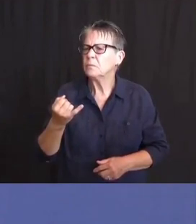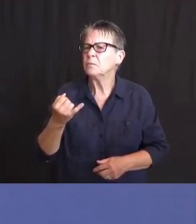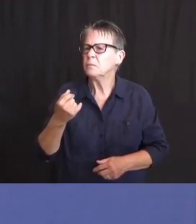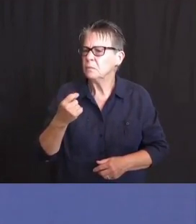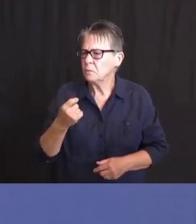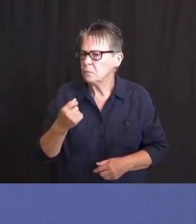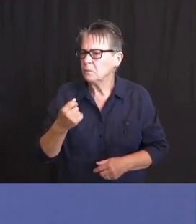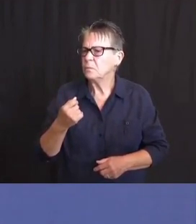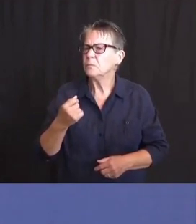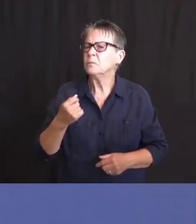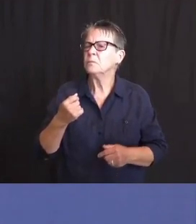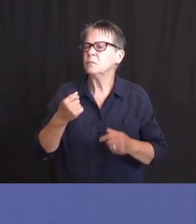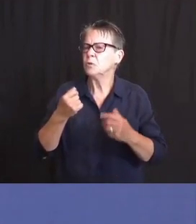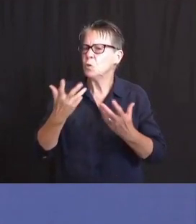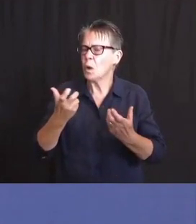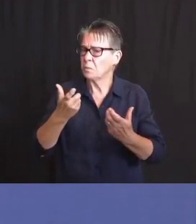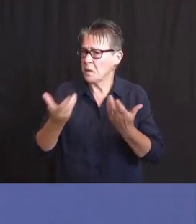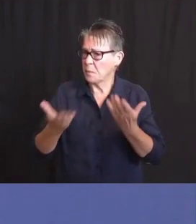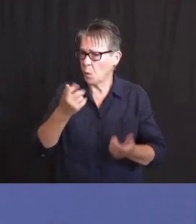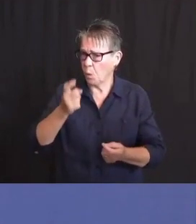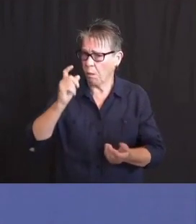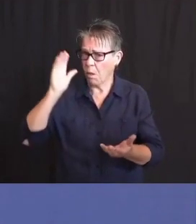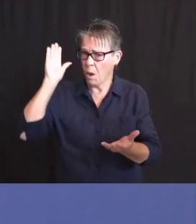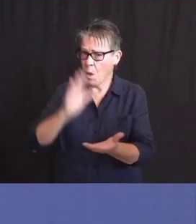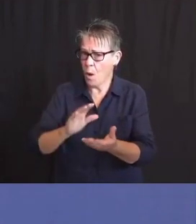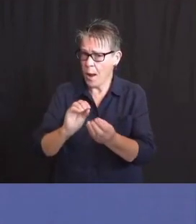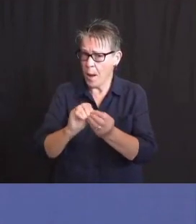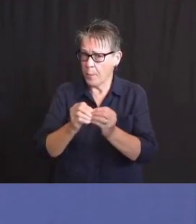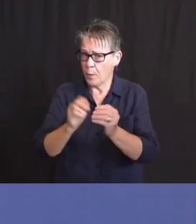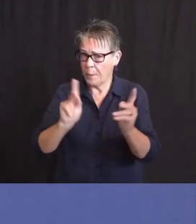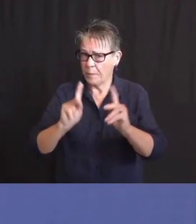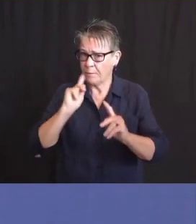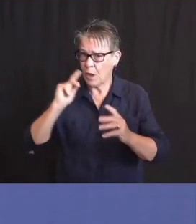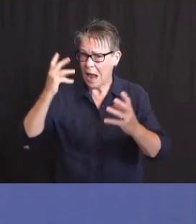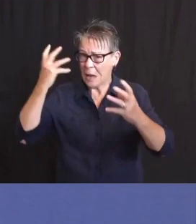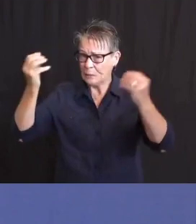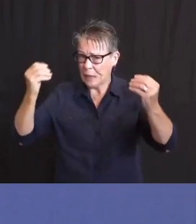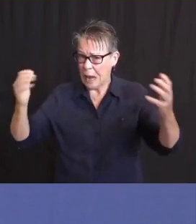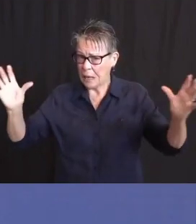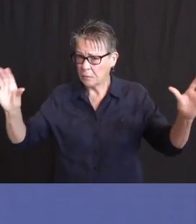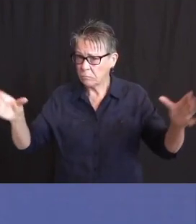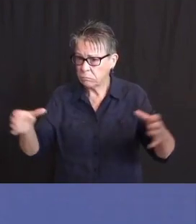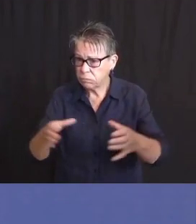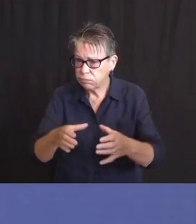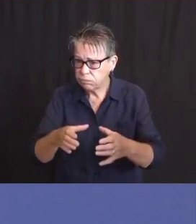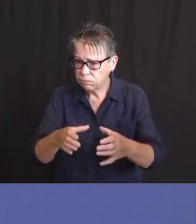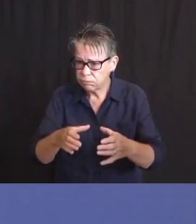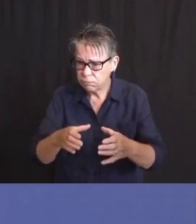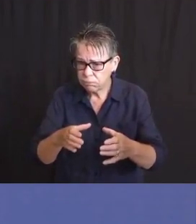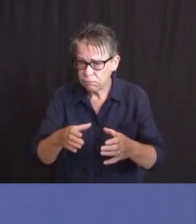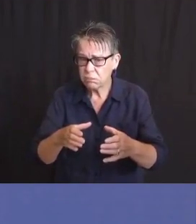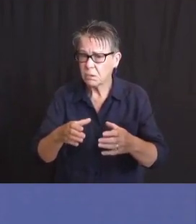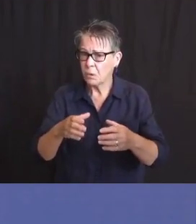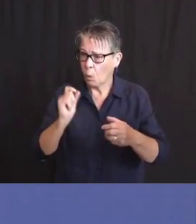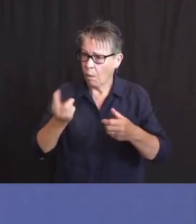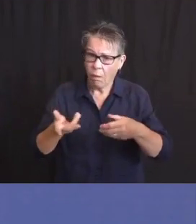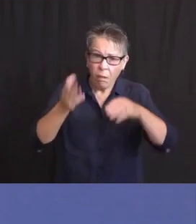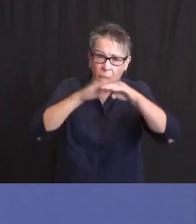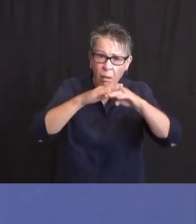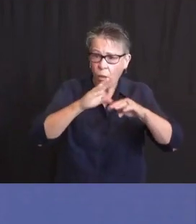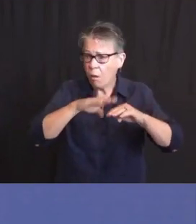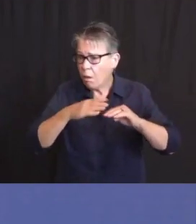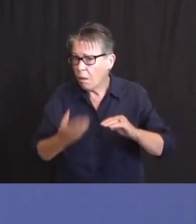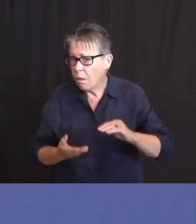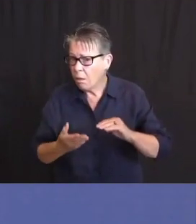outside if cases continue to increase. Where does that rank on your list of potential actions to take that you